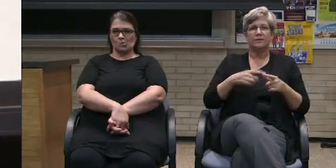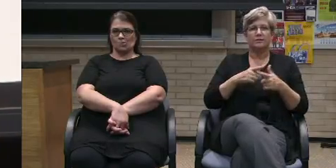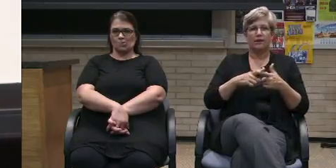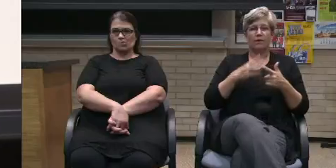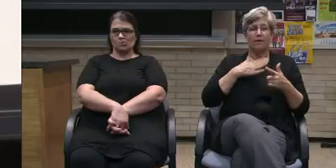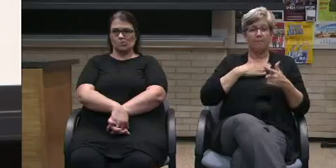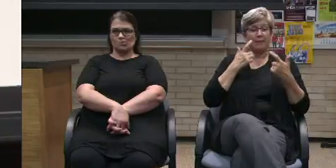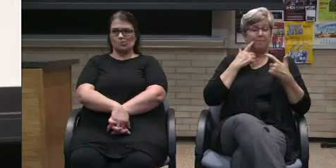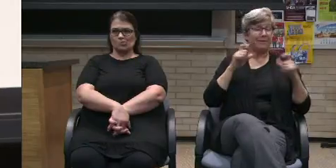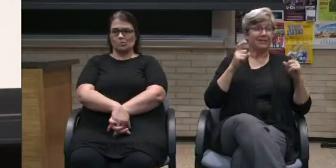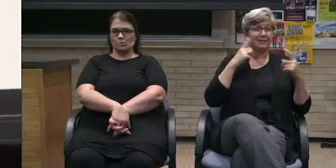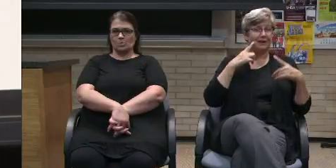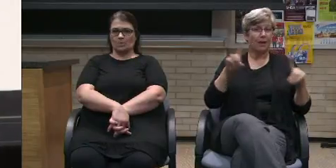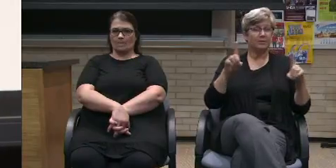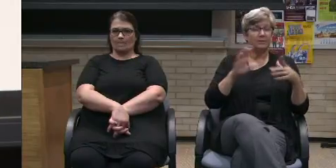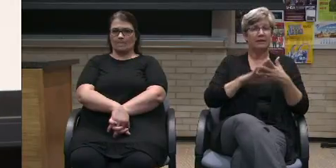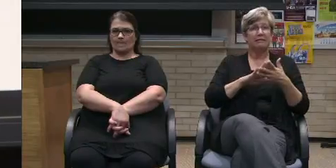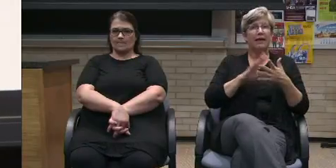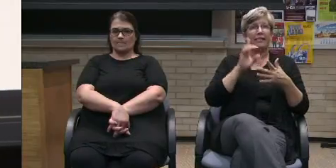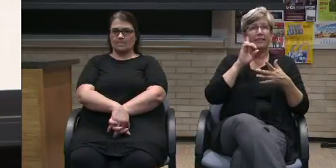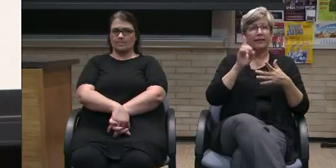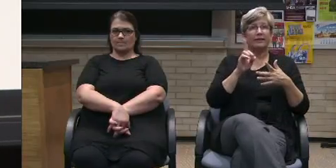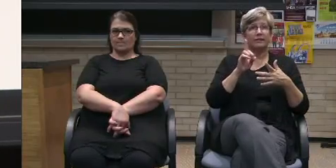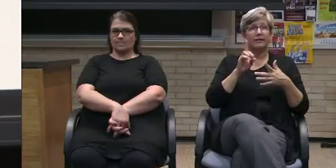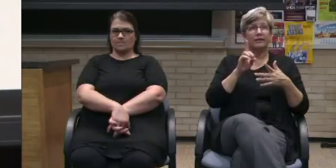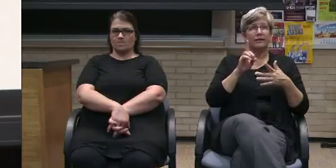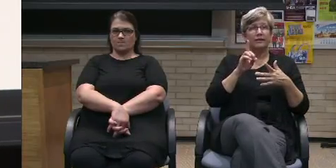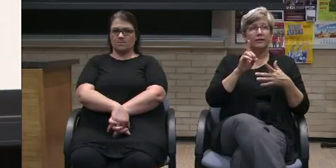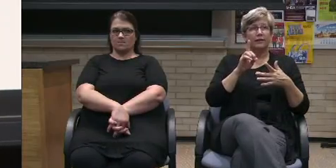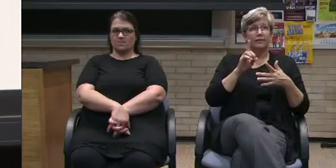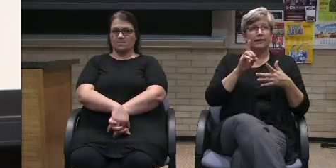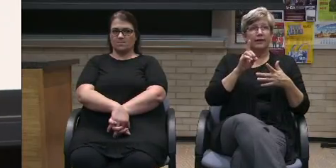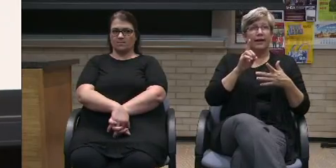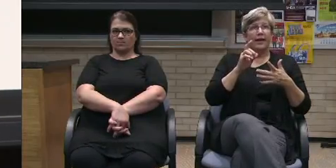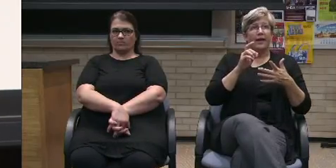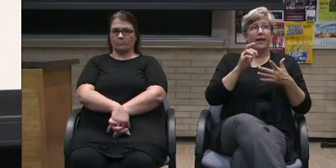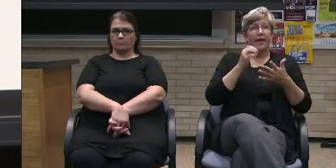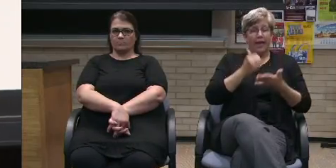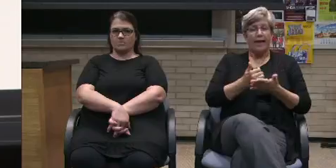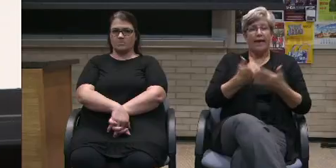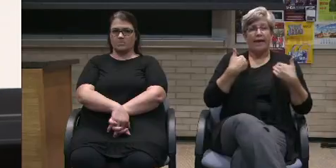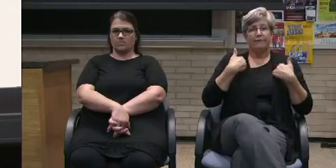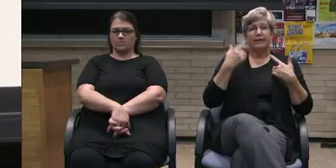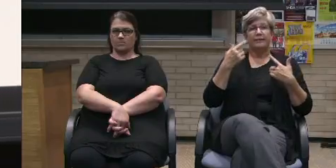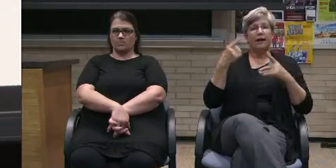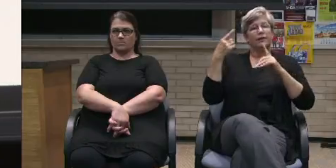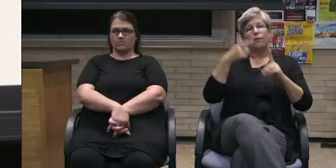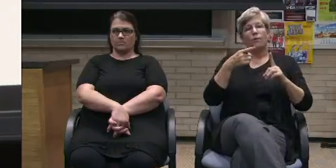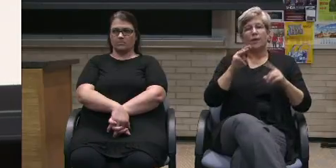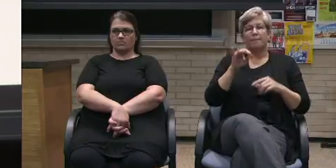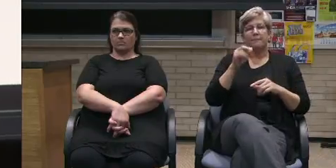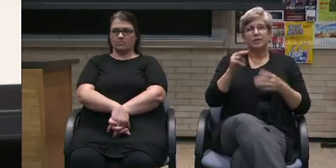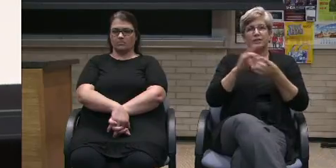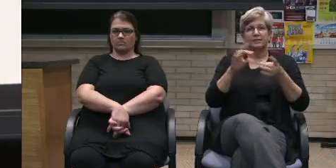biggest accomplishment is raising that mission to everyone's top of mind, because it's that moment at